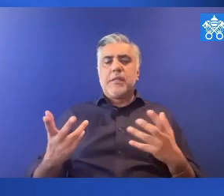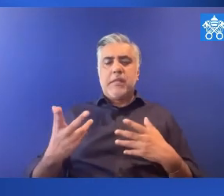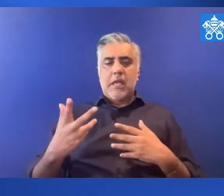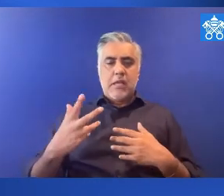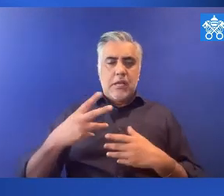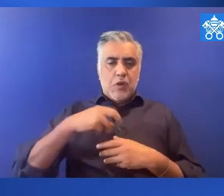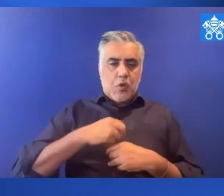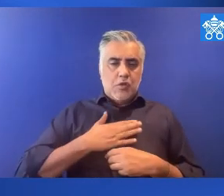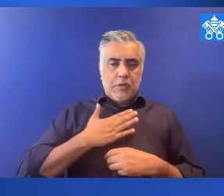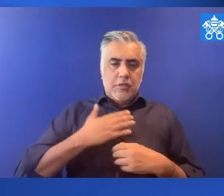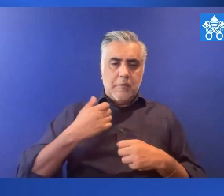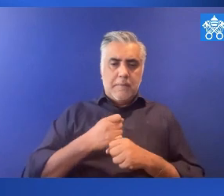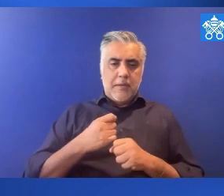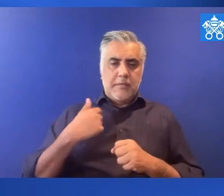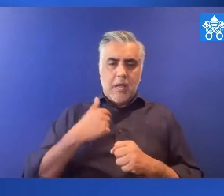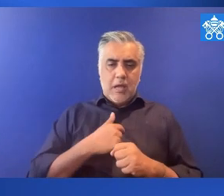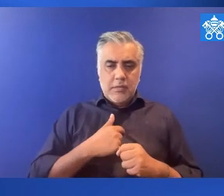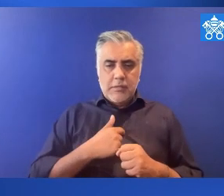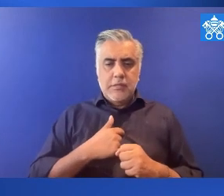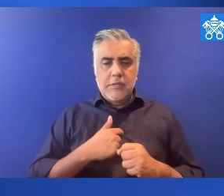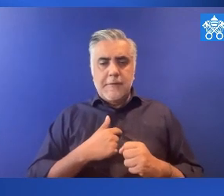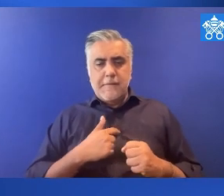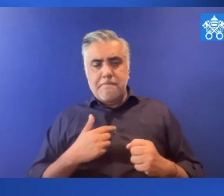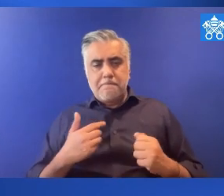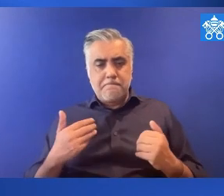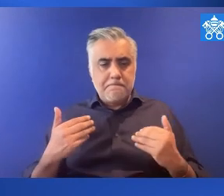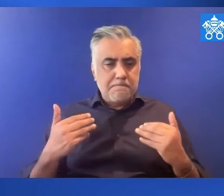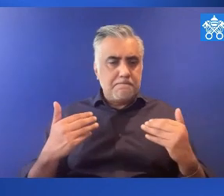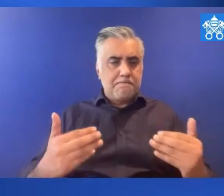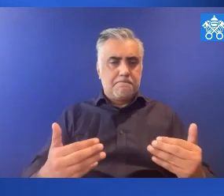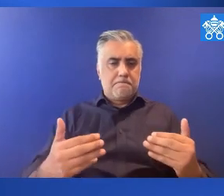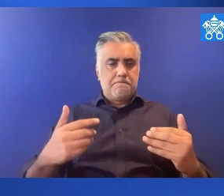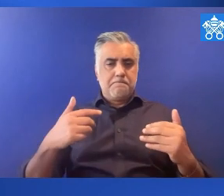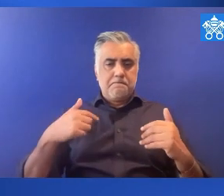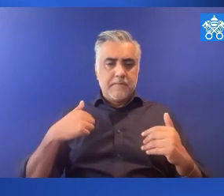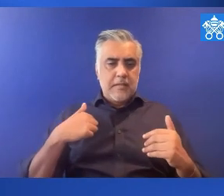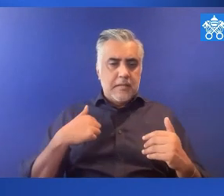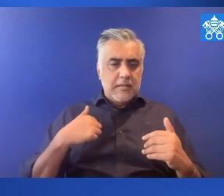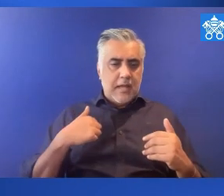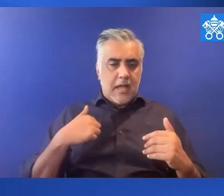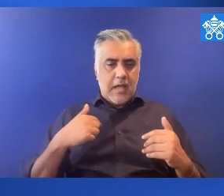mean? It means that consolation makes us audacious.